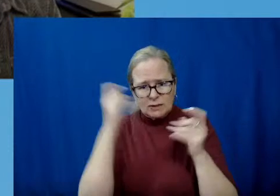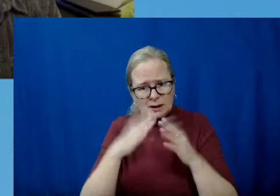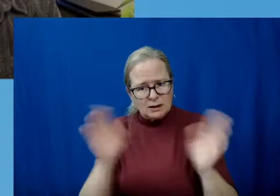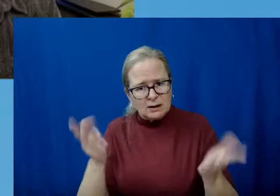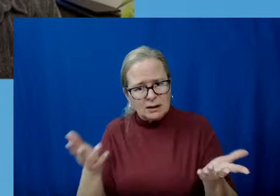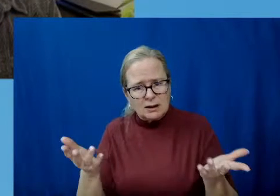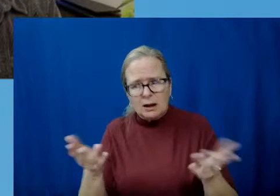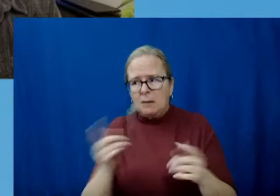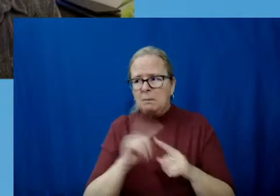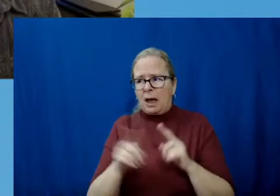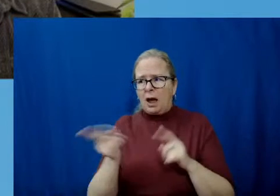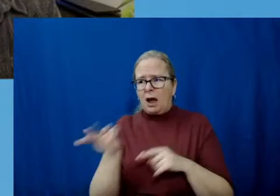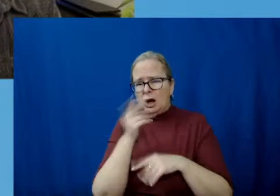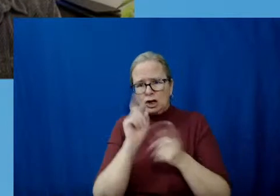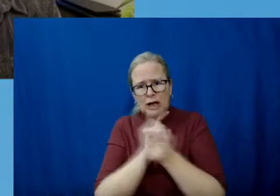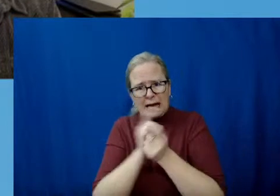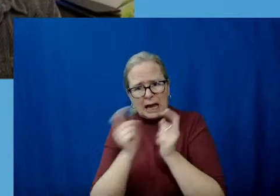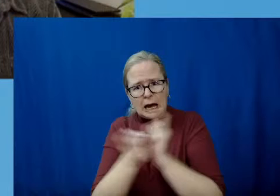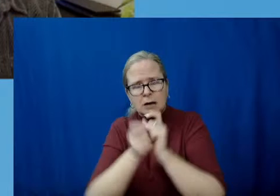goodbye.